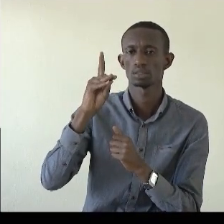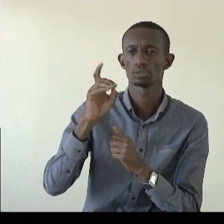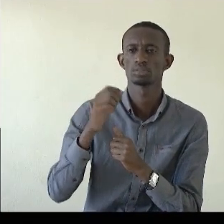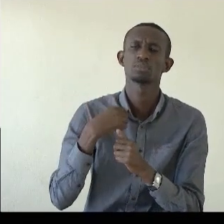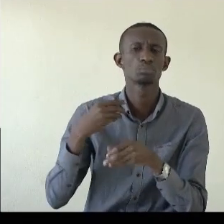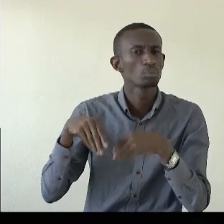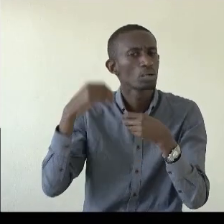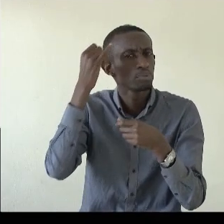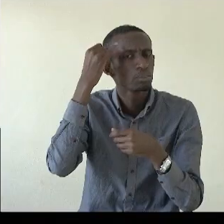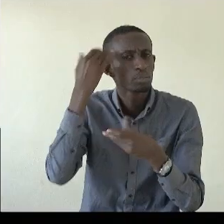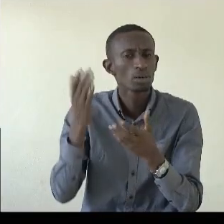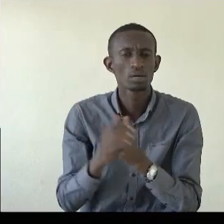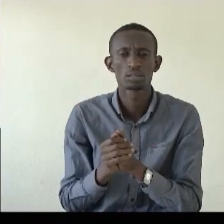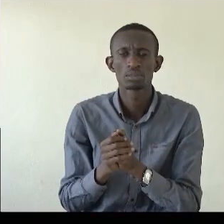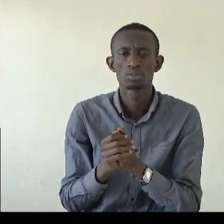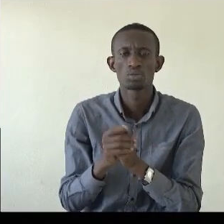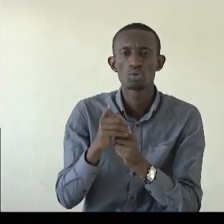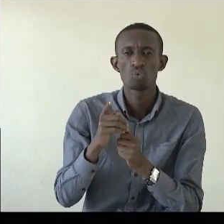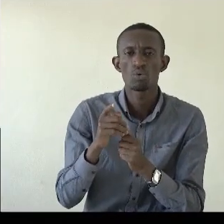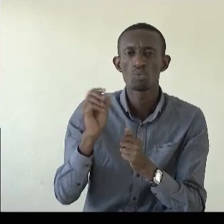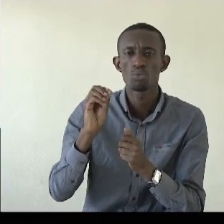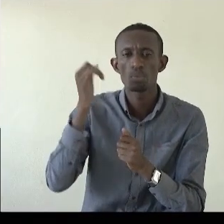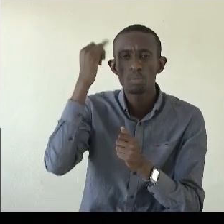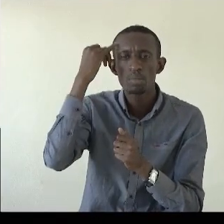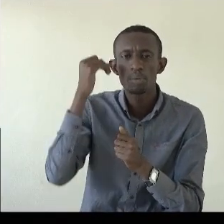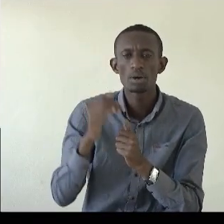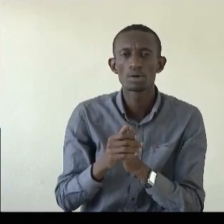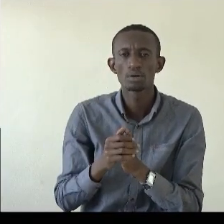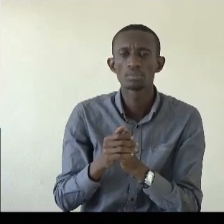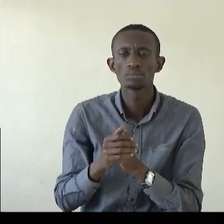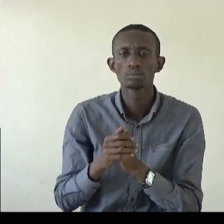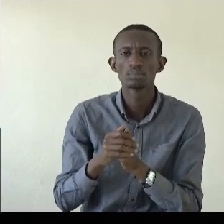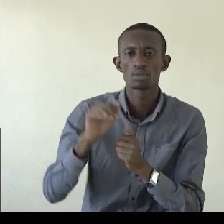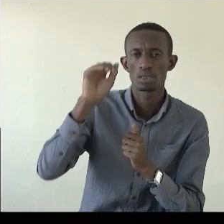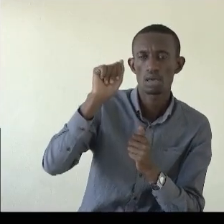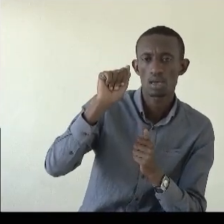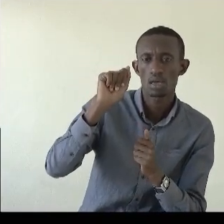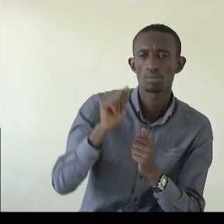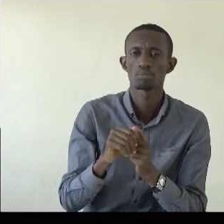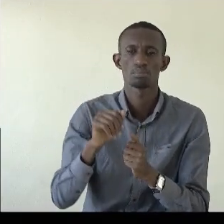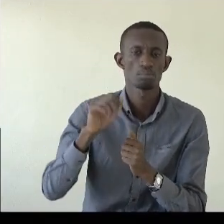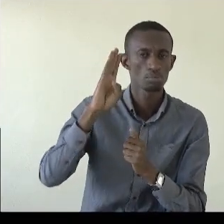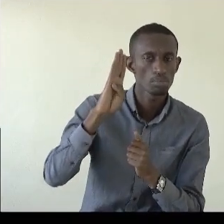A, B, and C. So how do we come up with those structures? So first of all, you have to look at